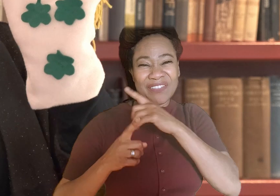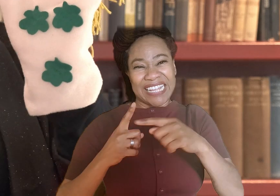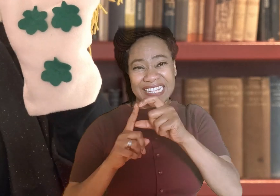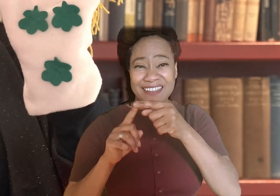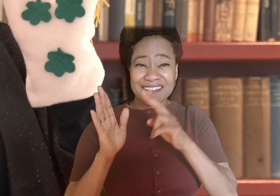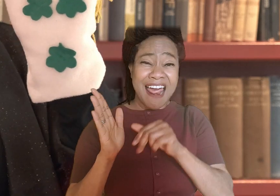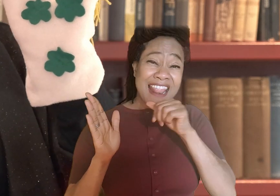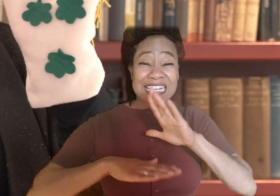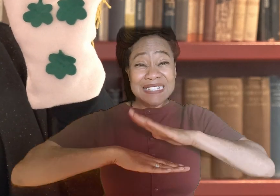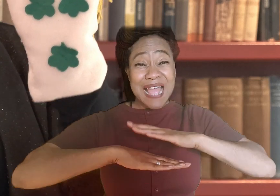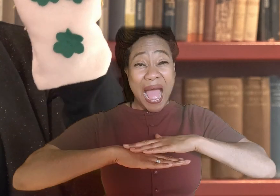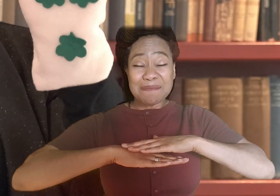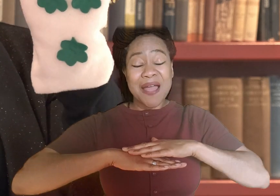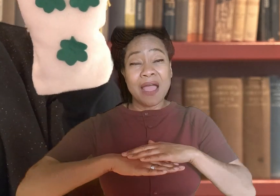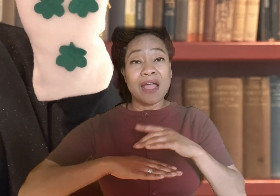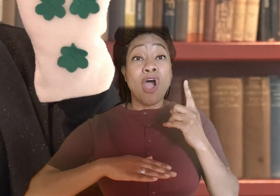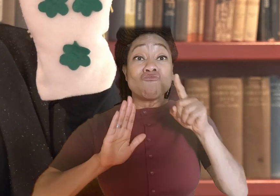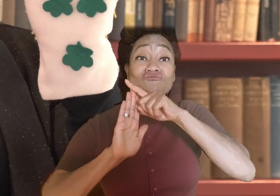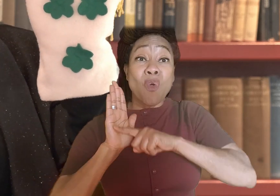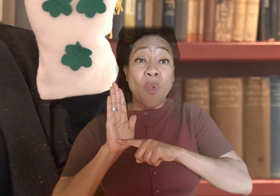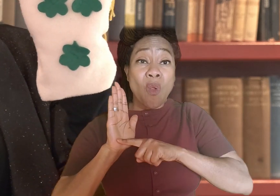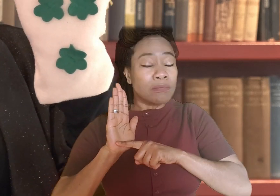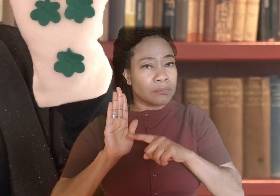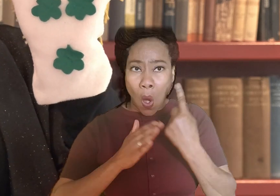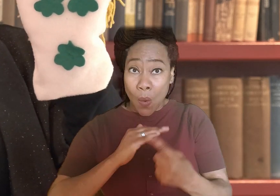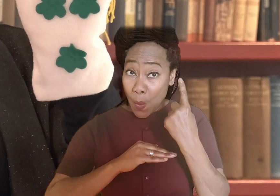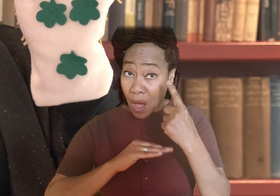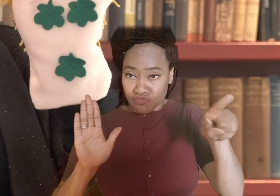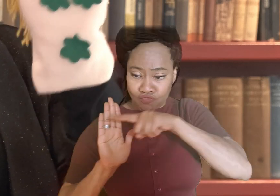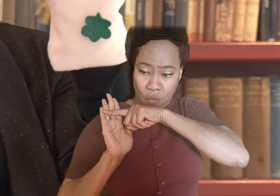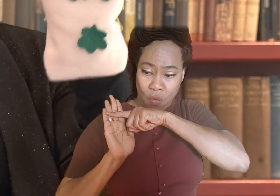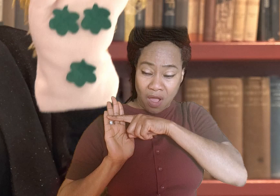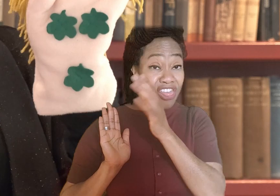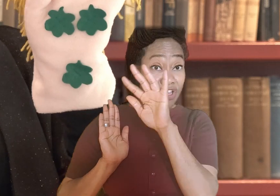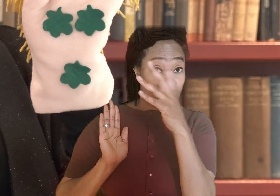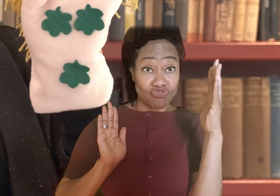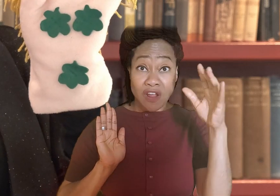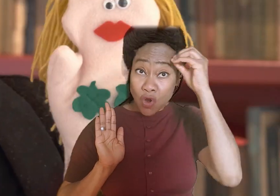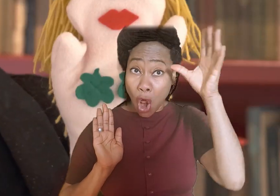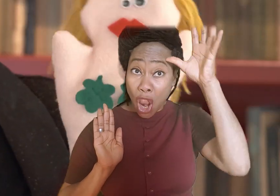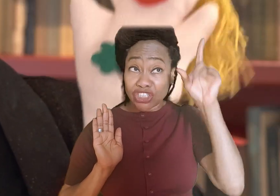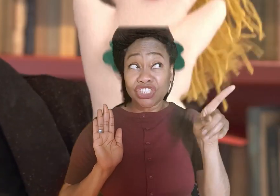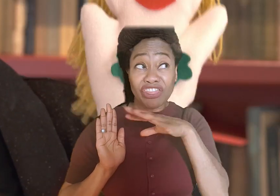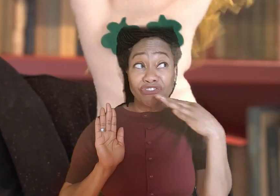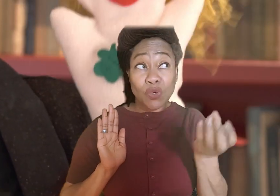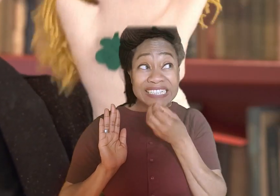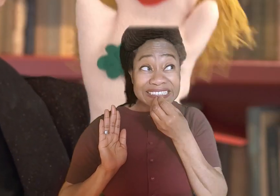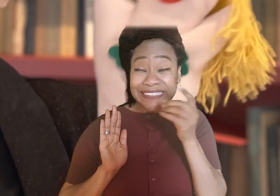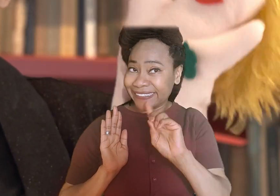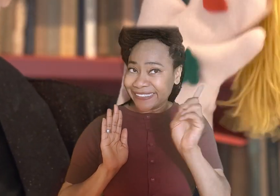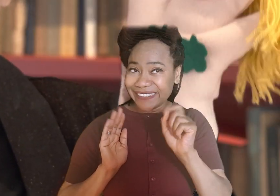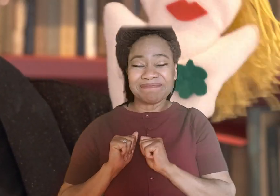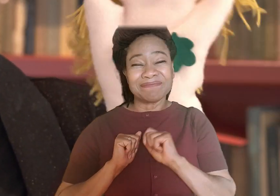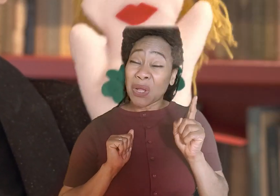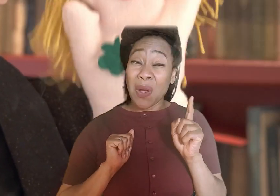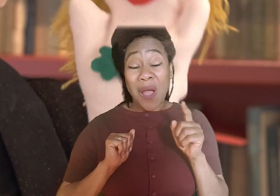and there was only one rule. Do not eat the fruit from the tree of knowledge. So they're happily